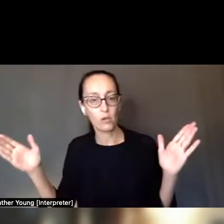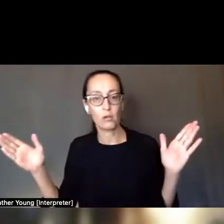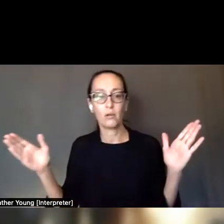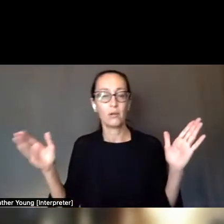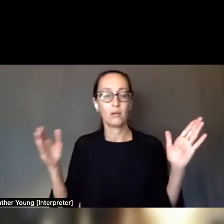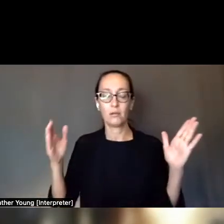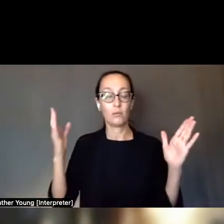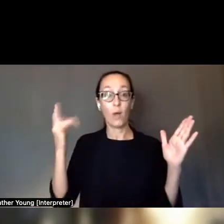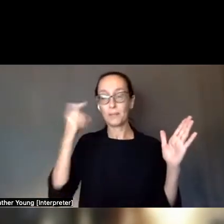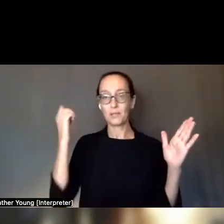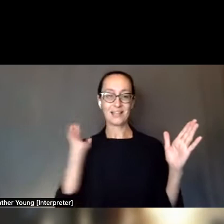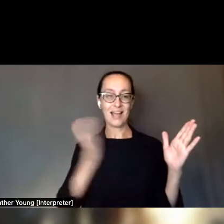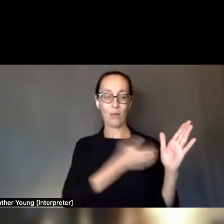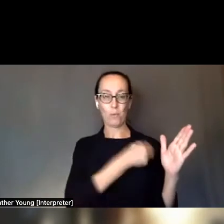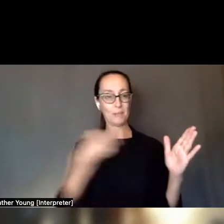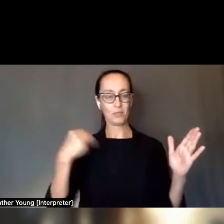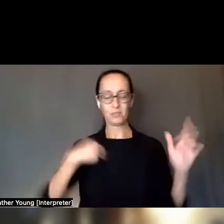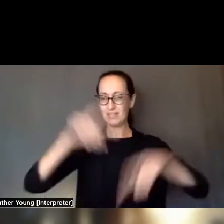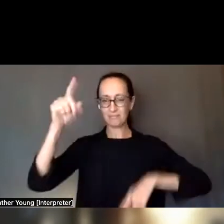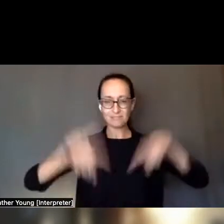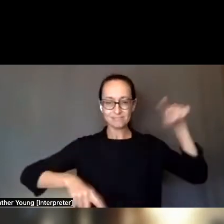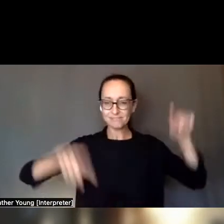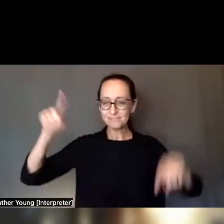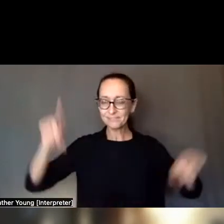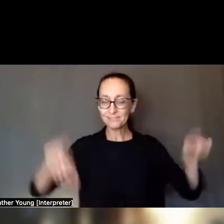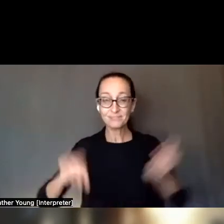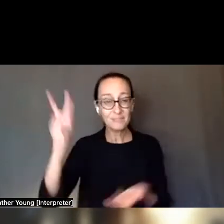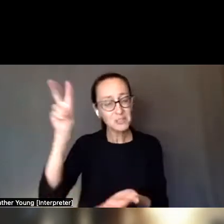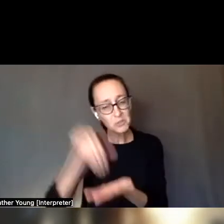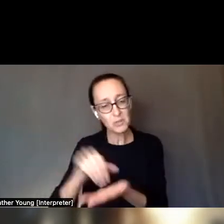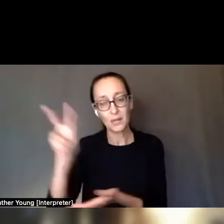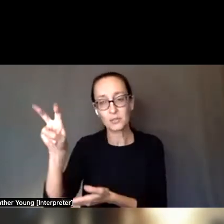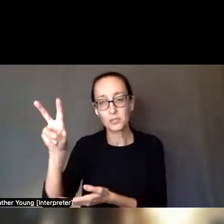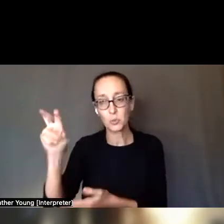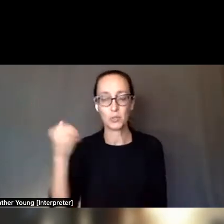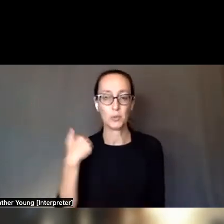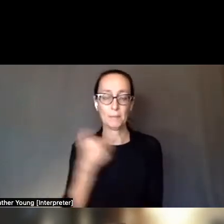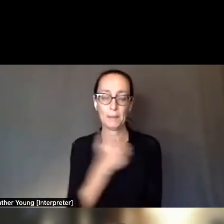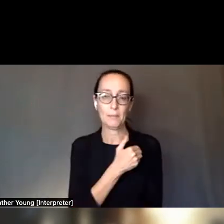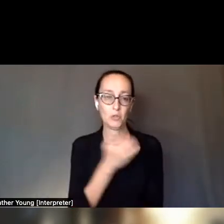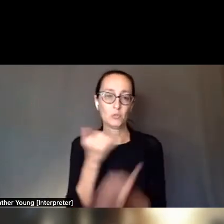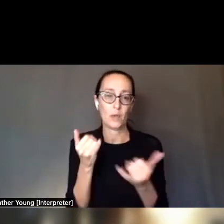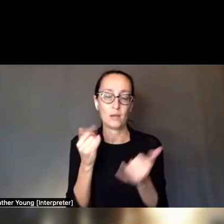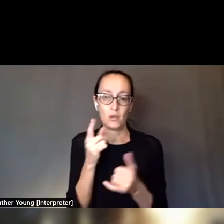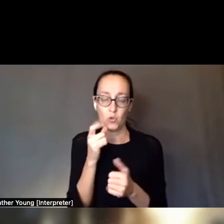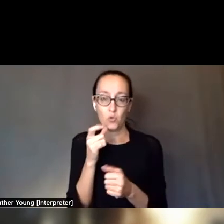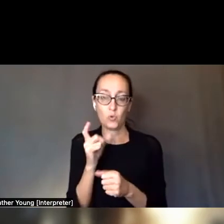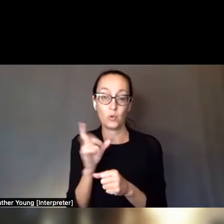diverse membership. And right now we have about 2,200 members that are cochlear implant